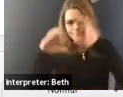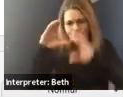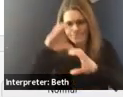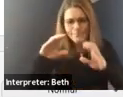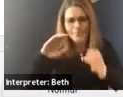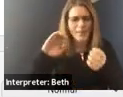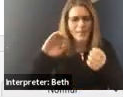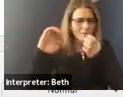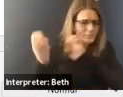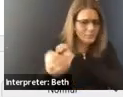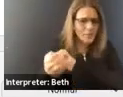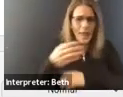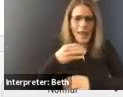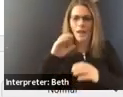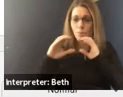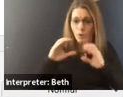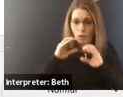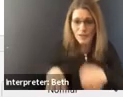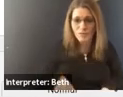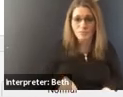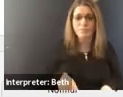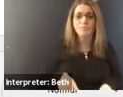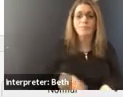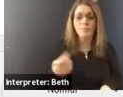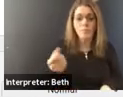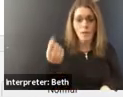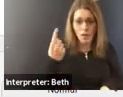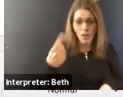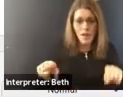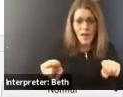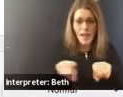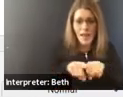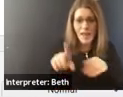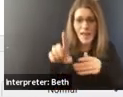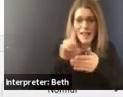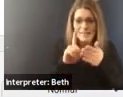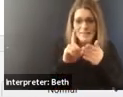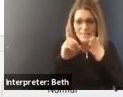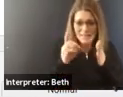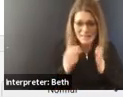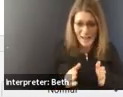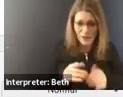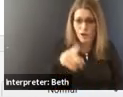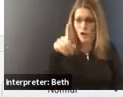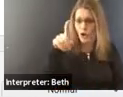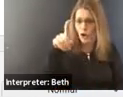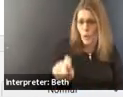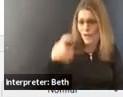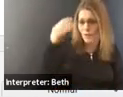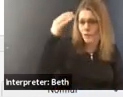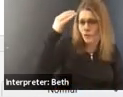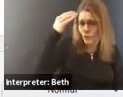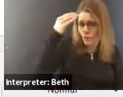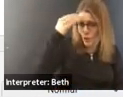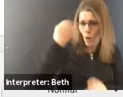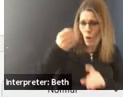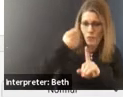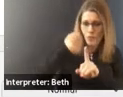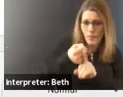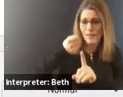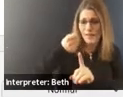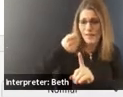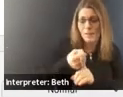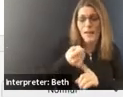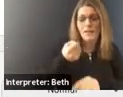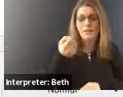So as a designer, you should know the implication of the method you're